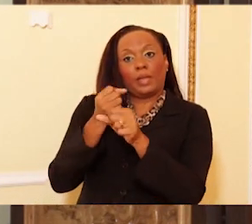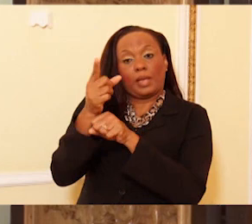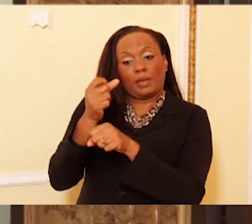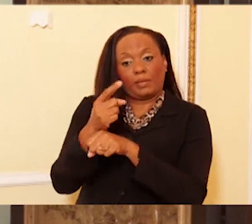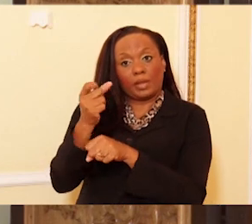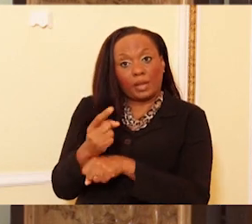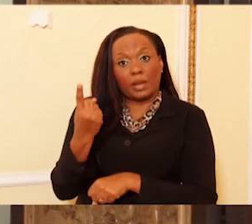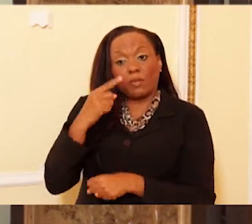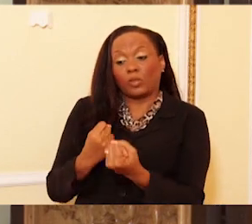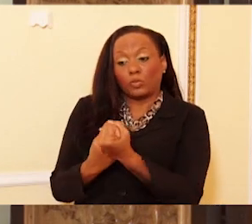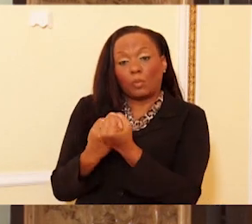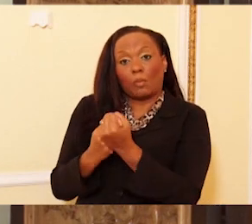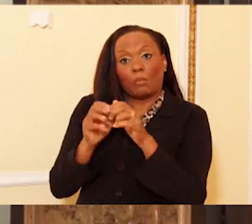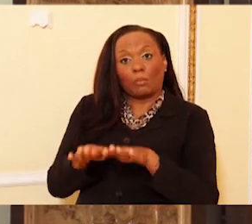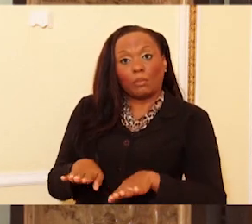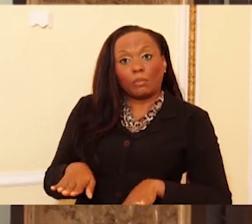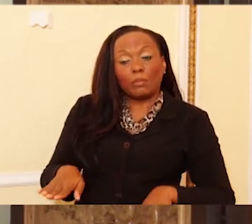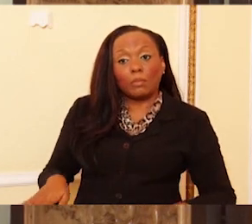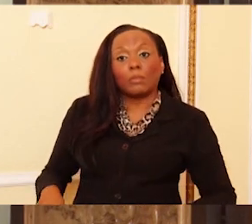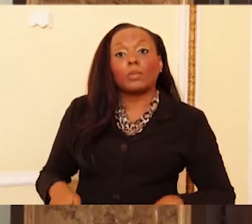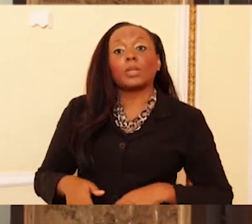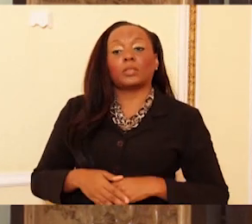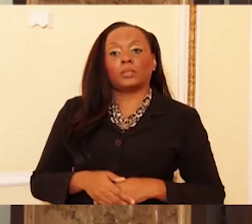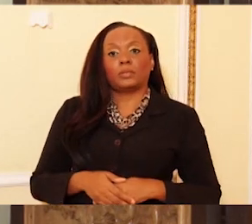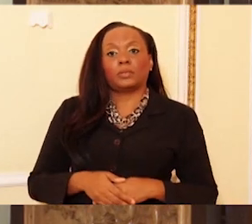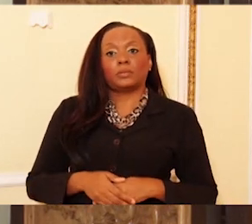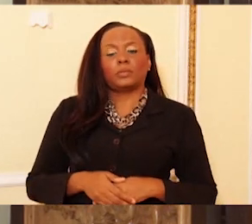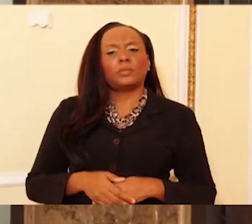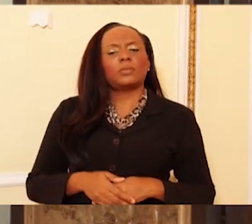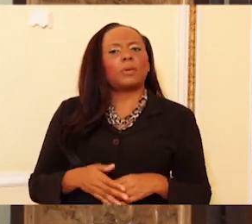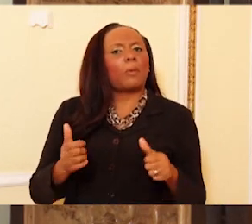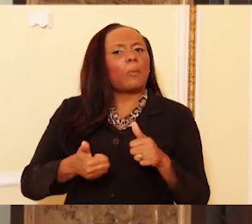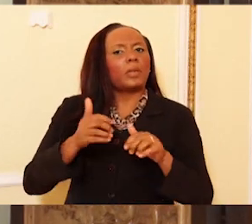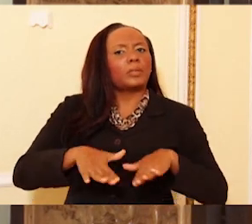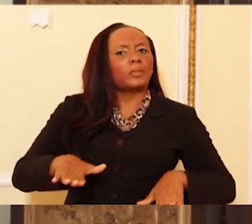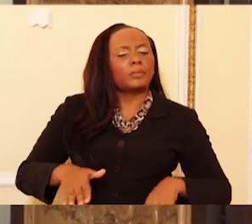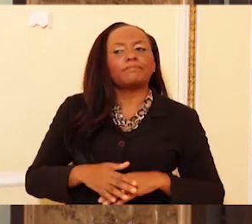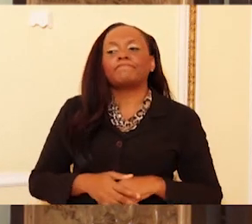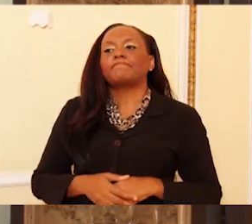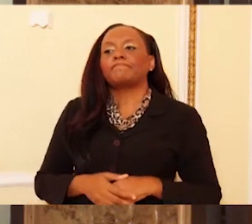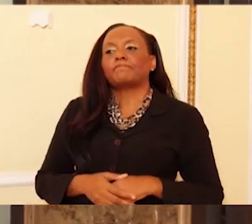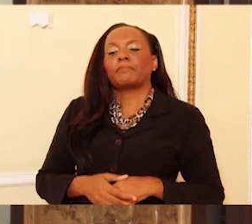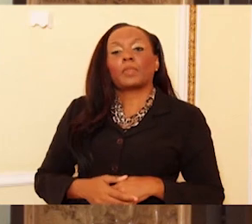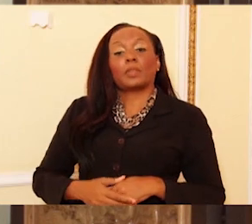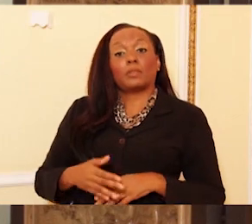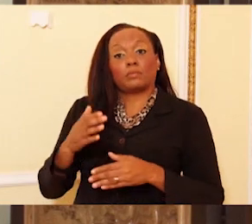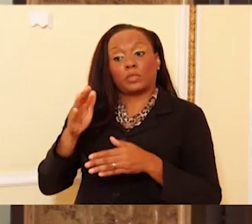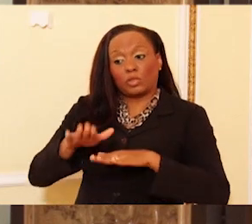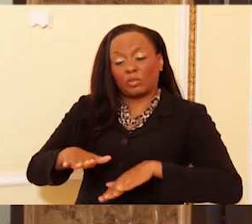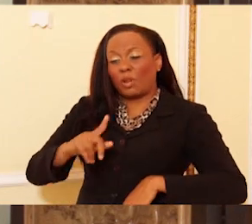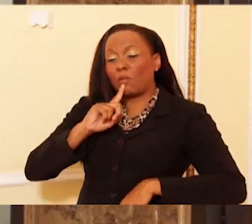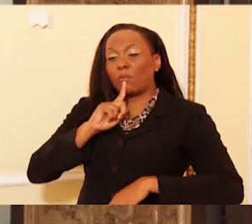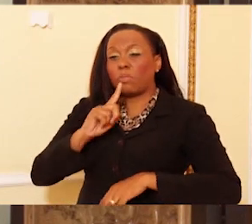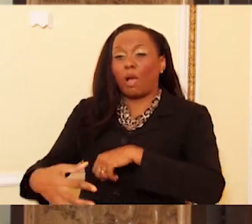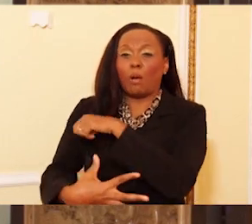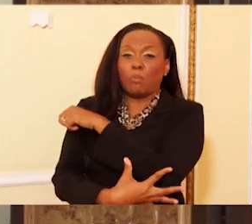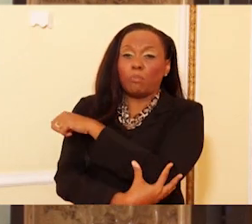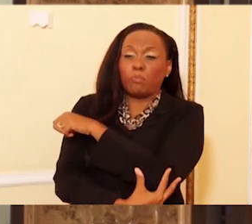to support those children who, through no fault of their own, find themselves in extreme poverty and